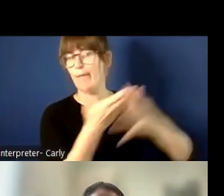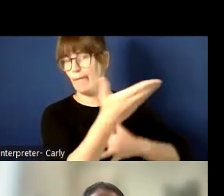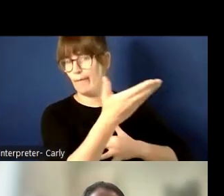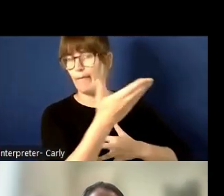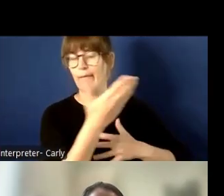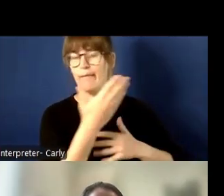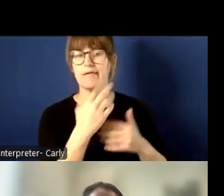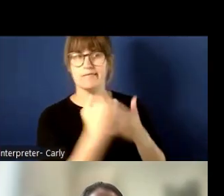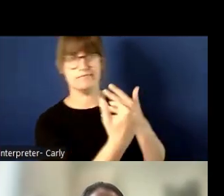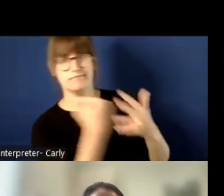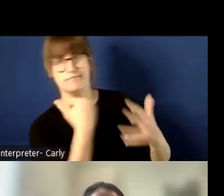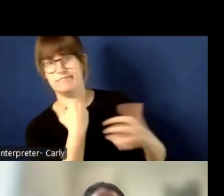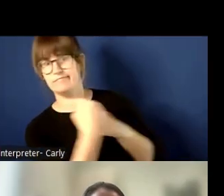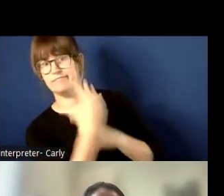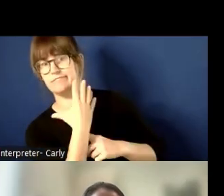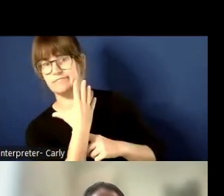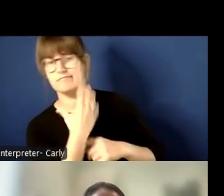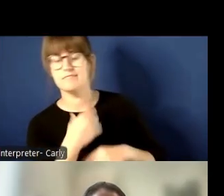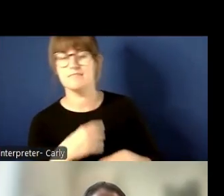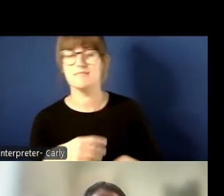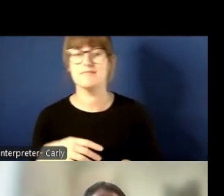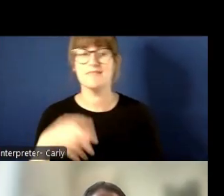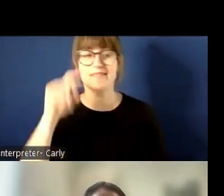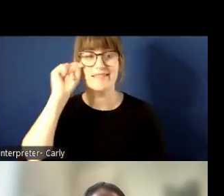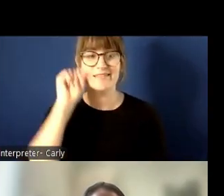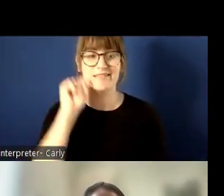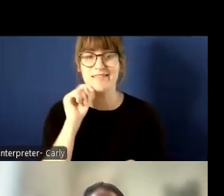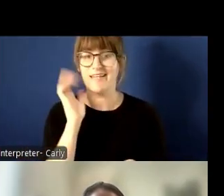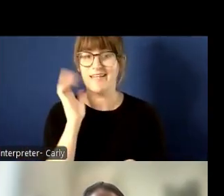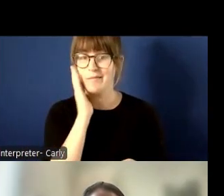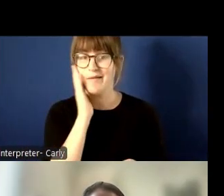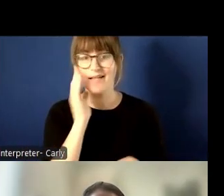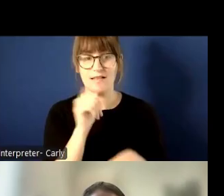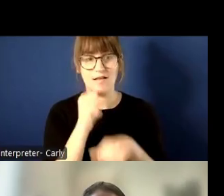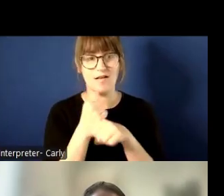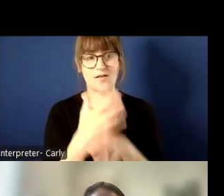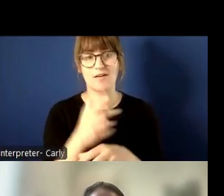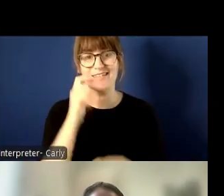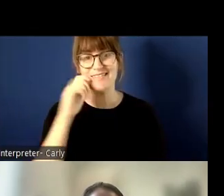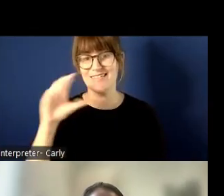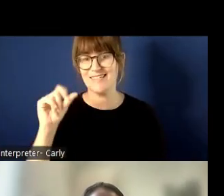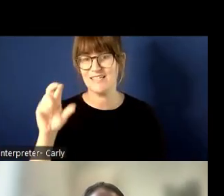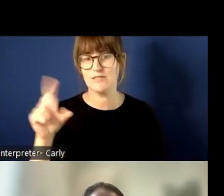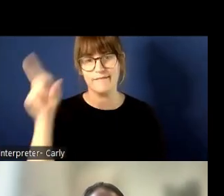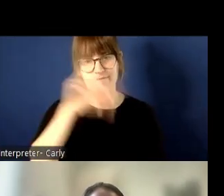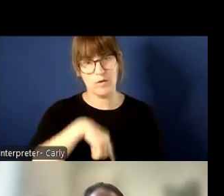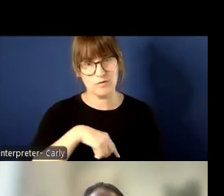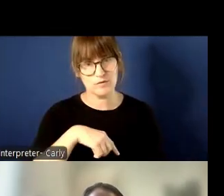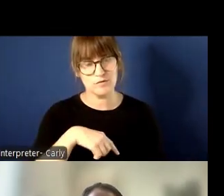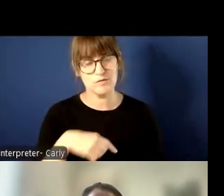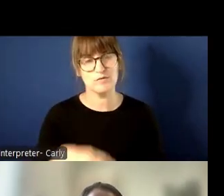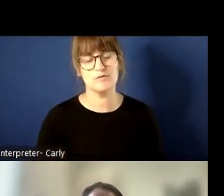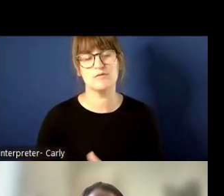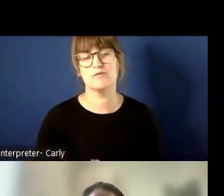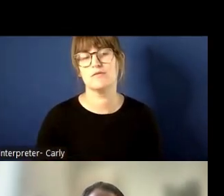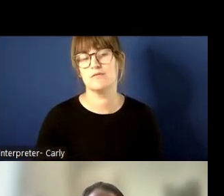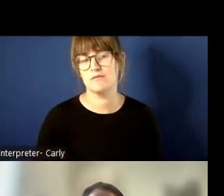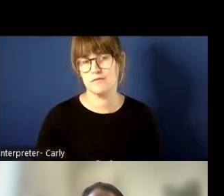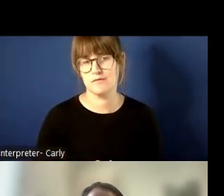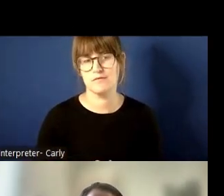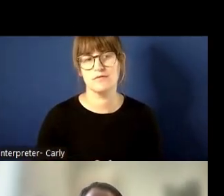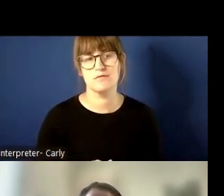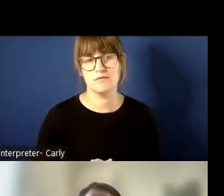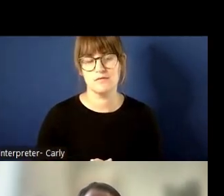cancer risk. So tanning beds don't cause skin cancer. This is false. You get a lot of